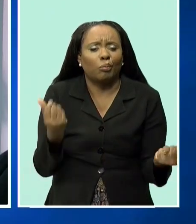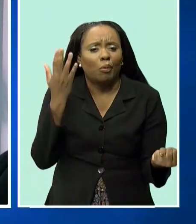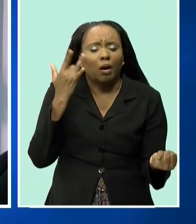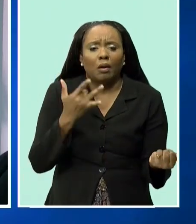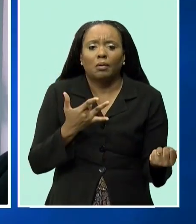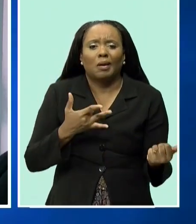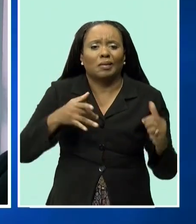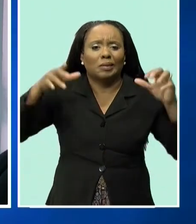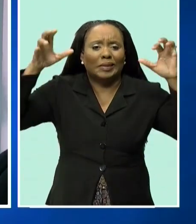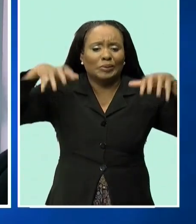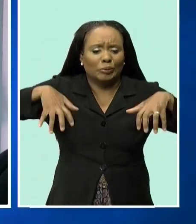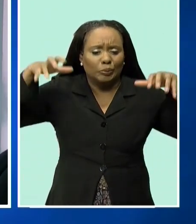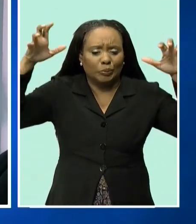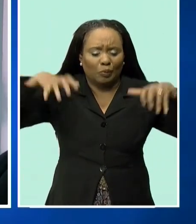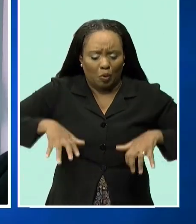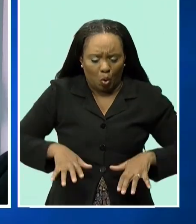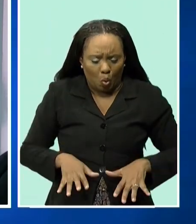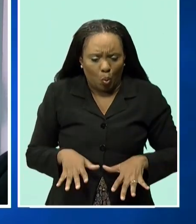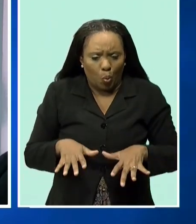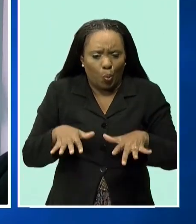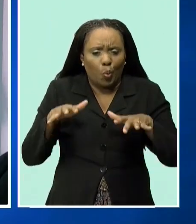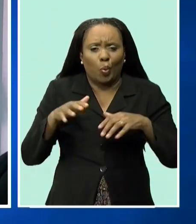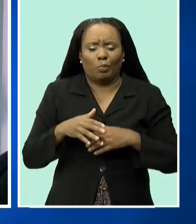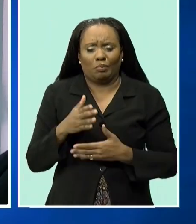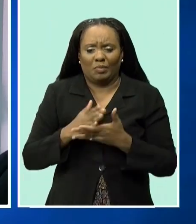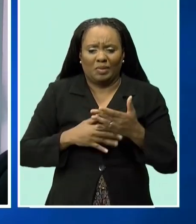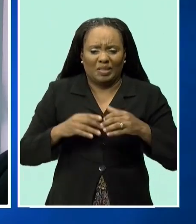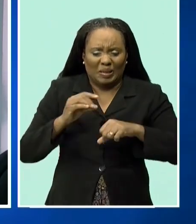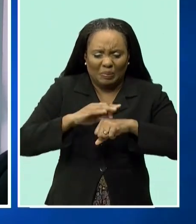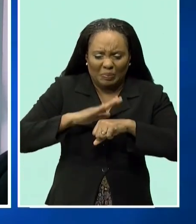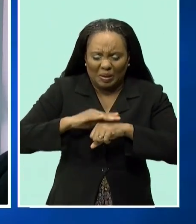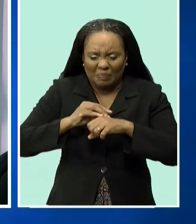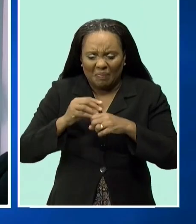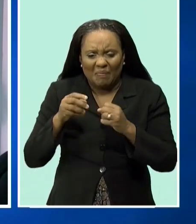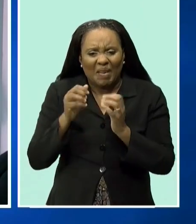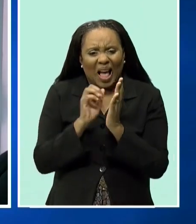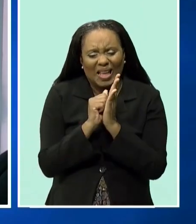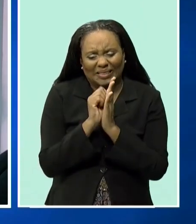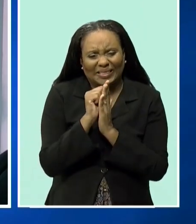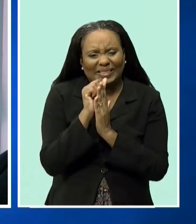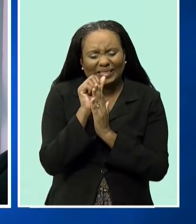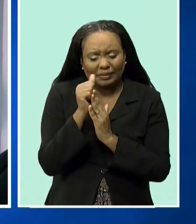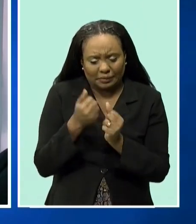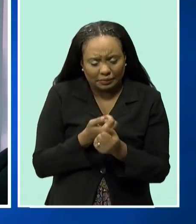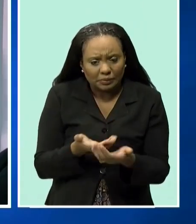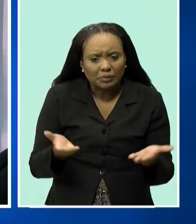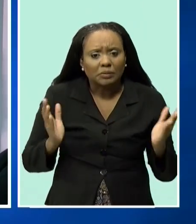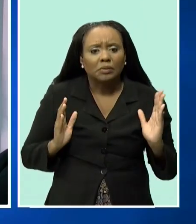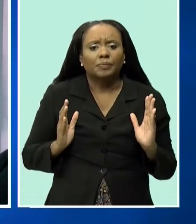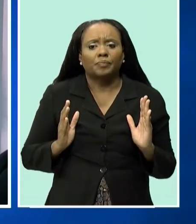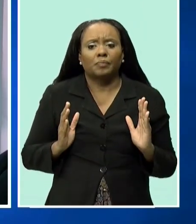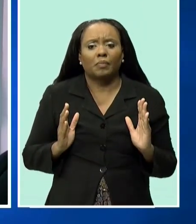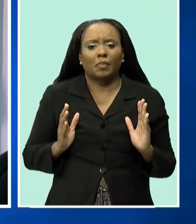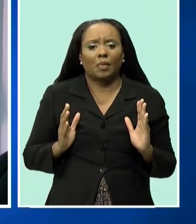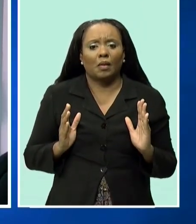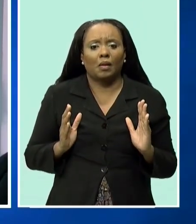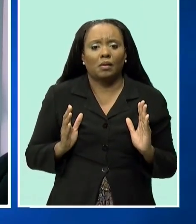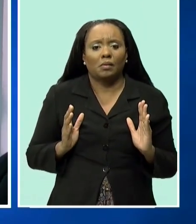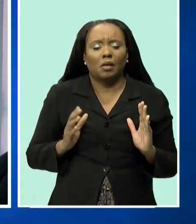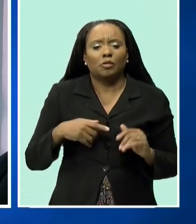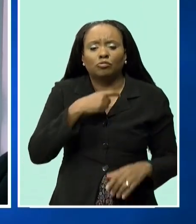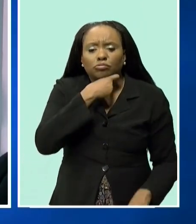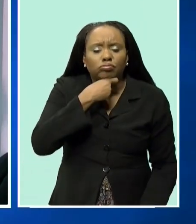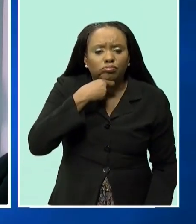and increased incidences of pests, some of which are not known to the region. Hence, these impacts are